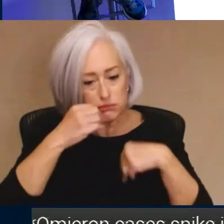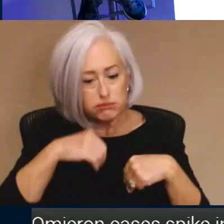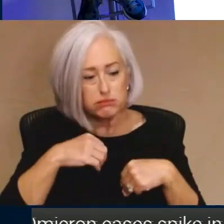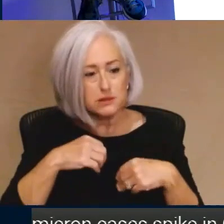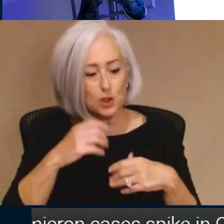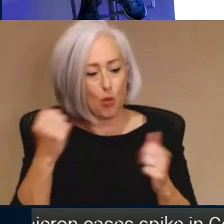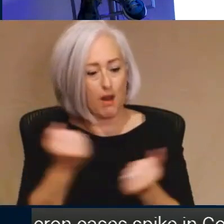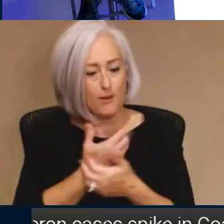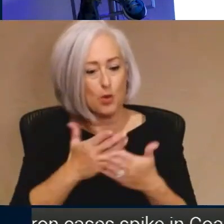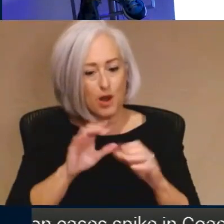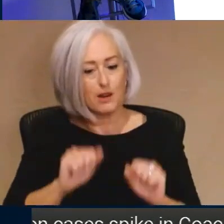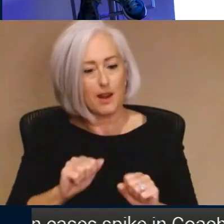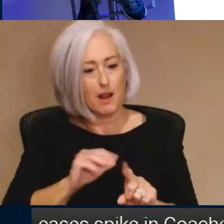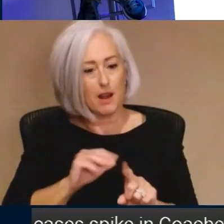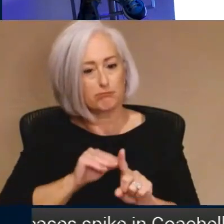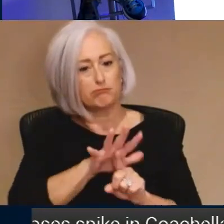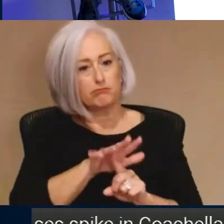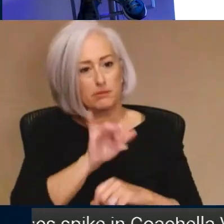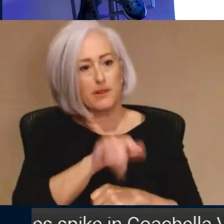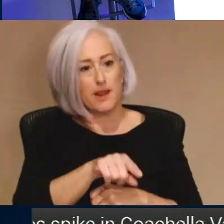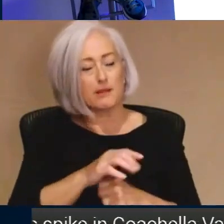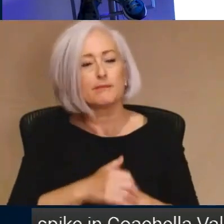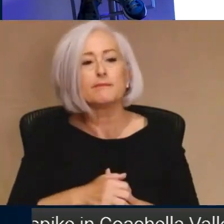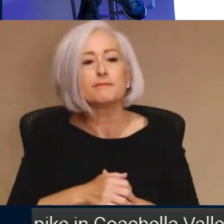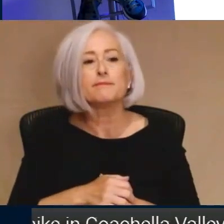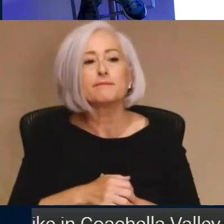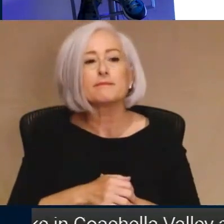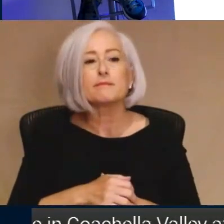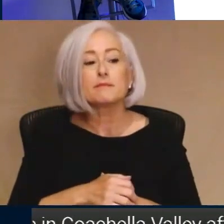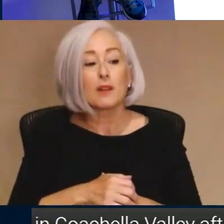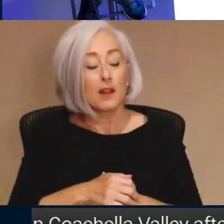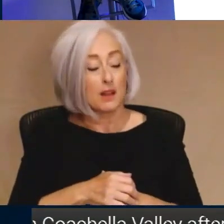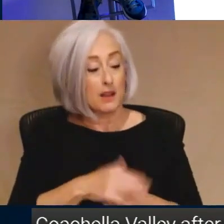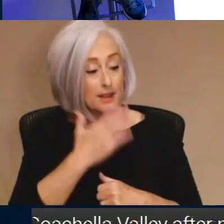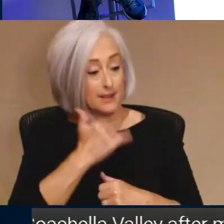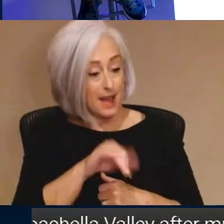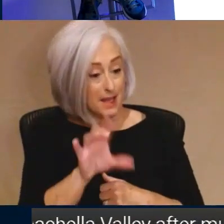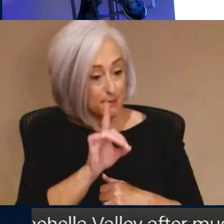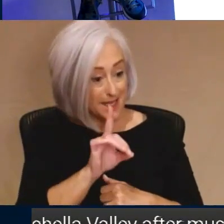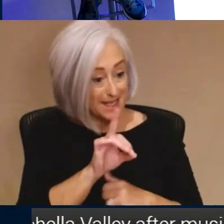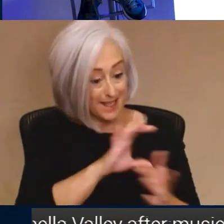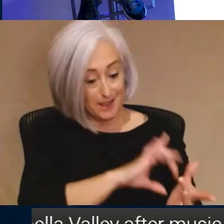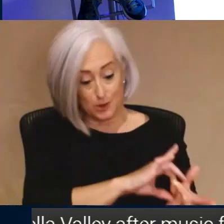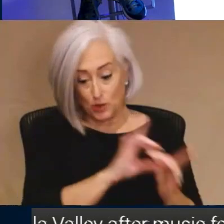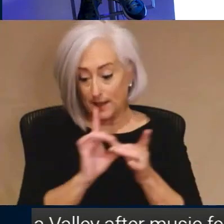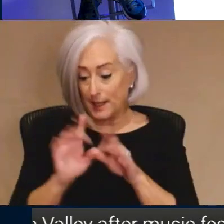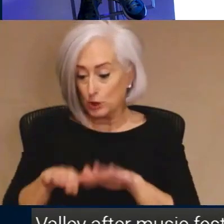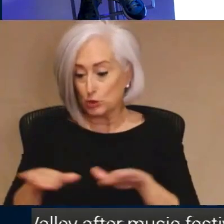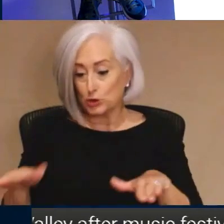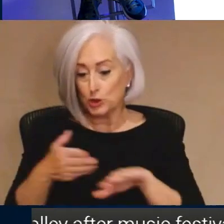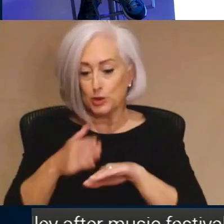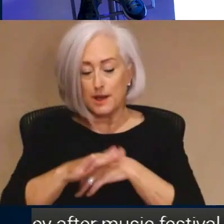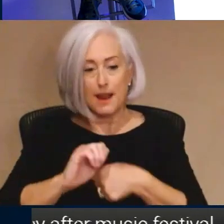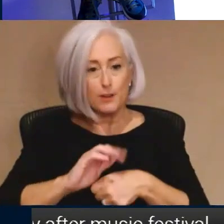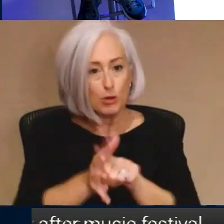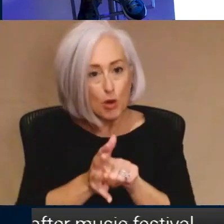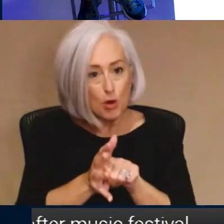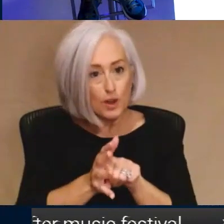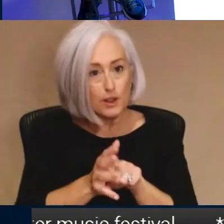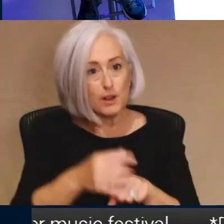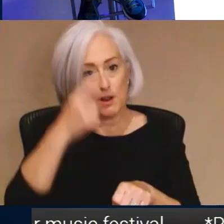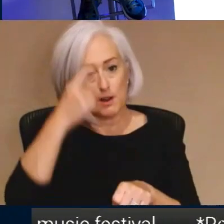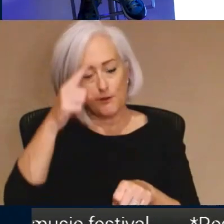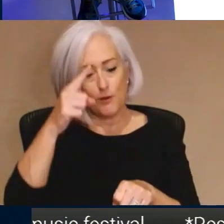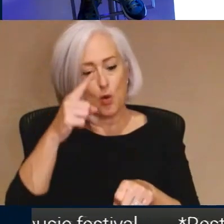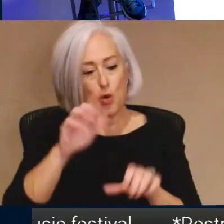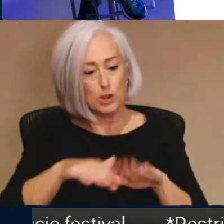Sarah wants to know, what is the connection between diabetes and children post-COVID? Is this limited to unvaccinated children and